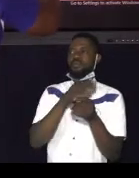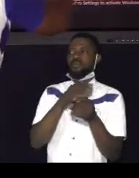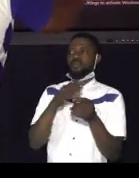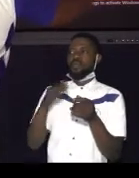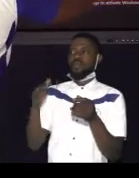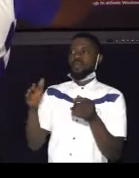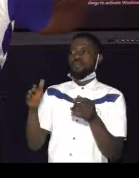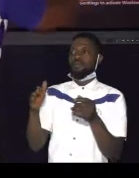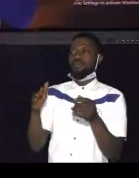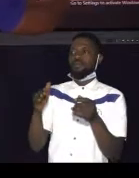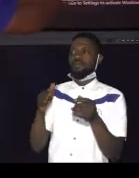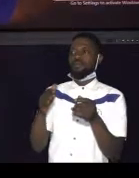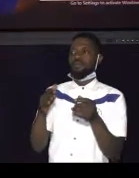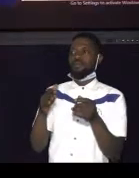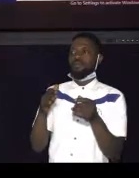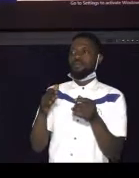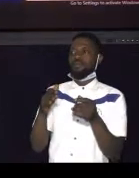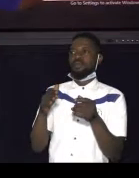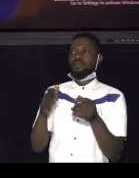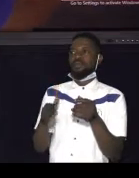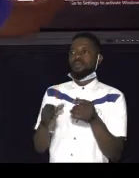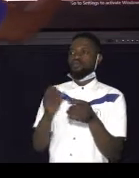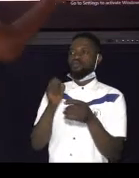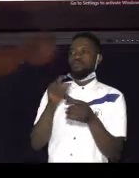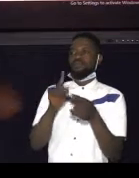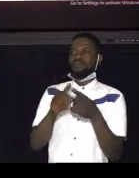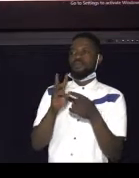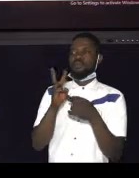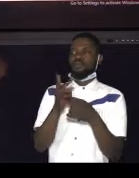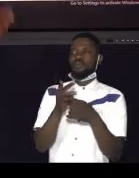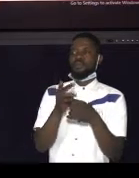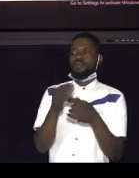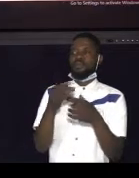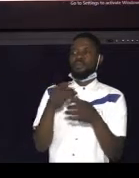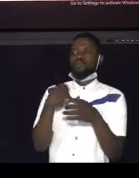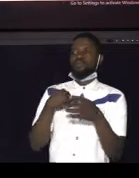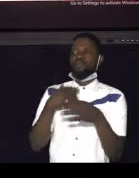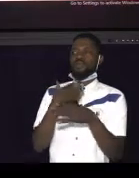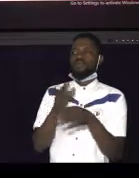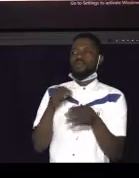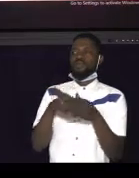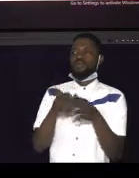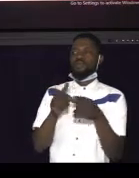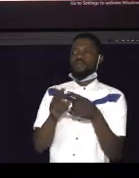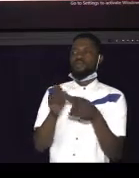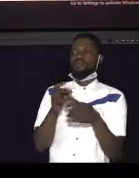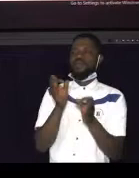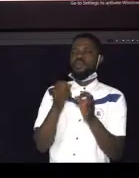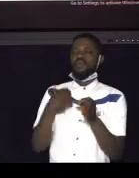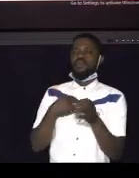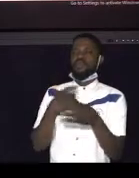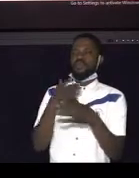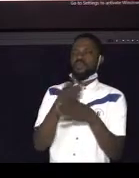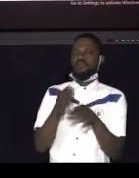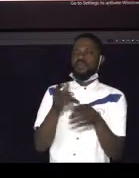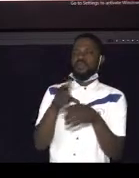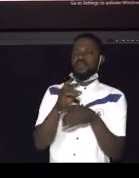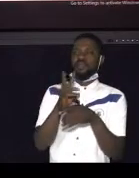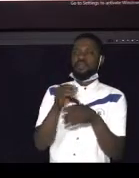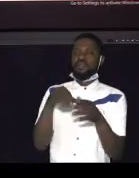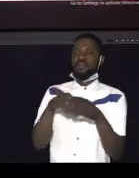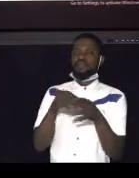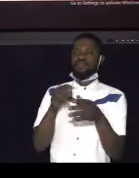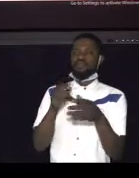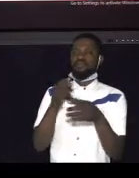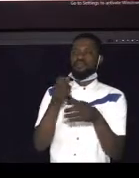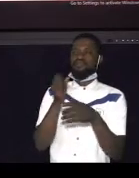6. You know, we have 12 to 6. Then we divide into 12 equal parts. If we divide 360 into